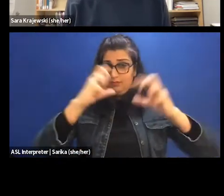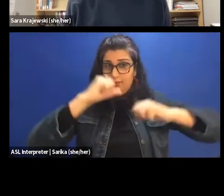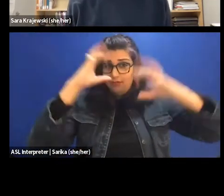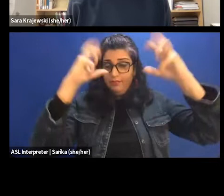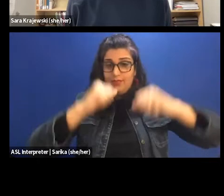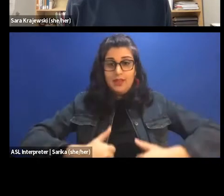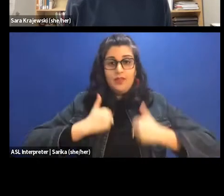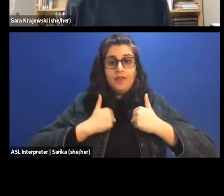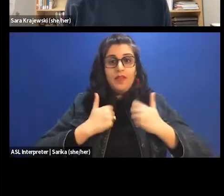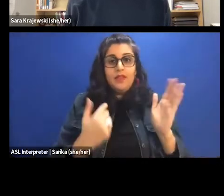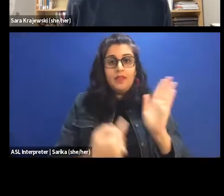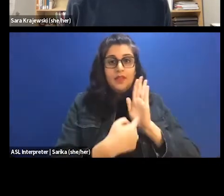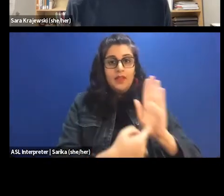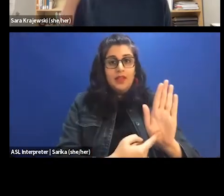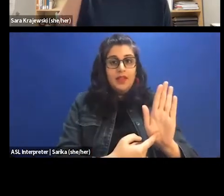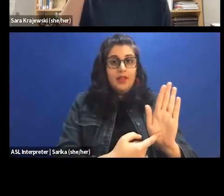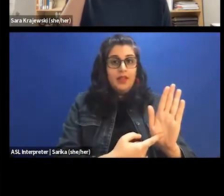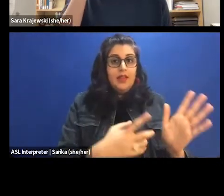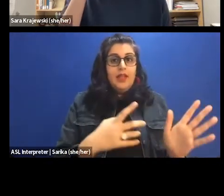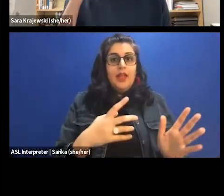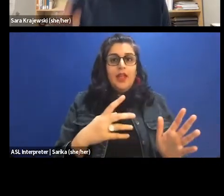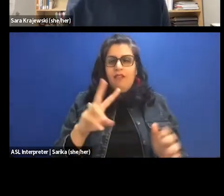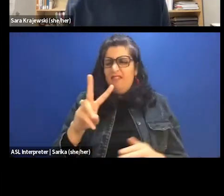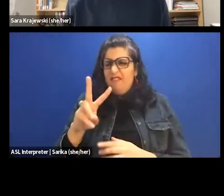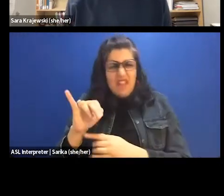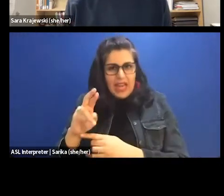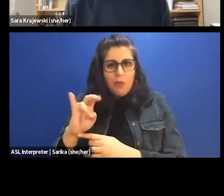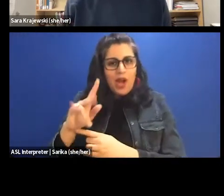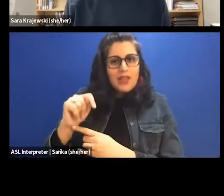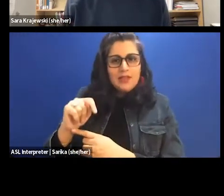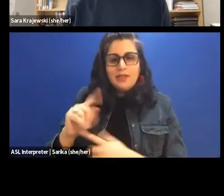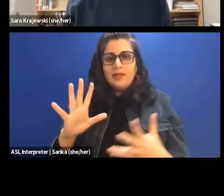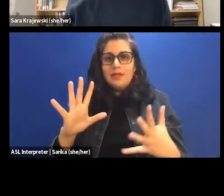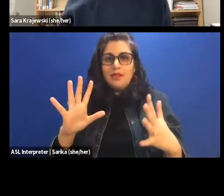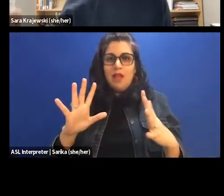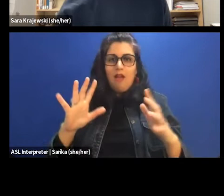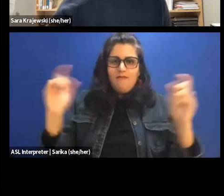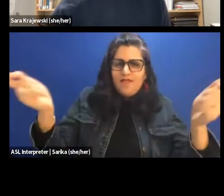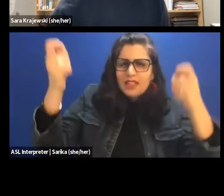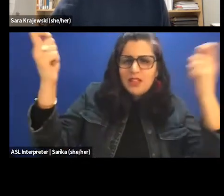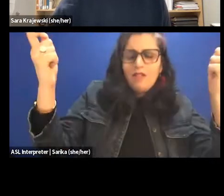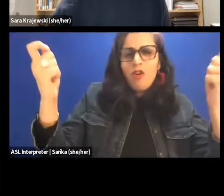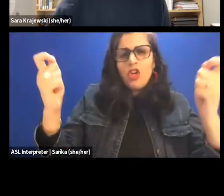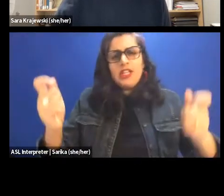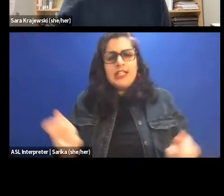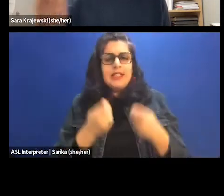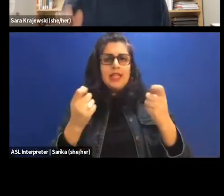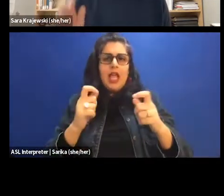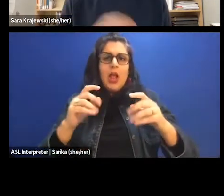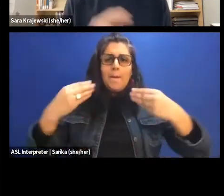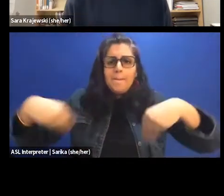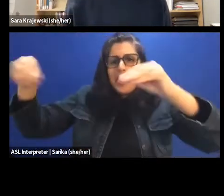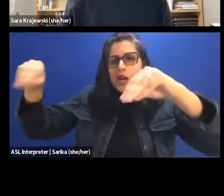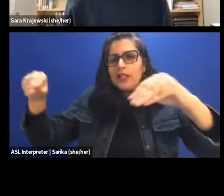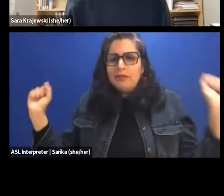artist reflections on the vibrancy of Mexican cities and towns, where festivals, ceremonies, and markets